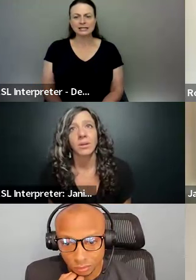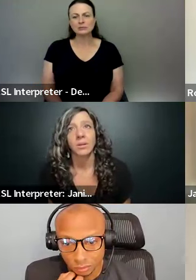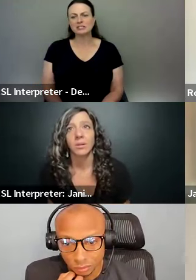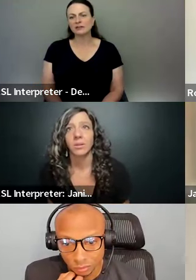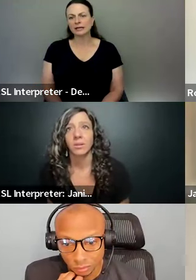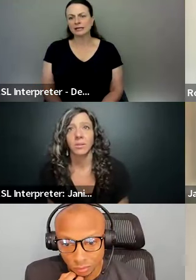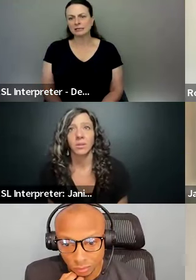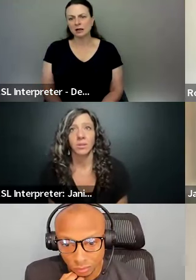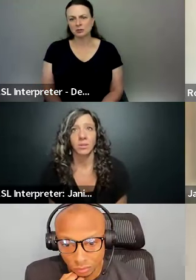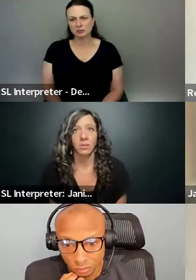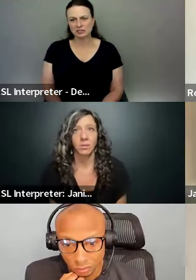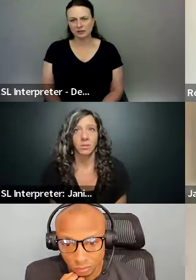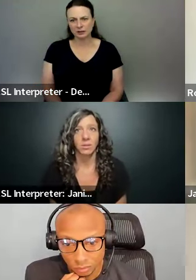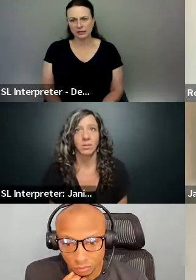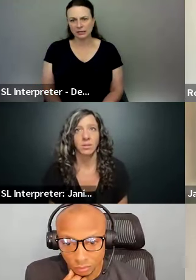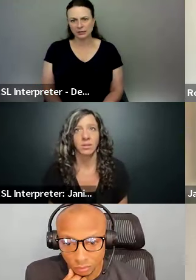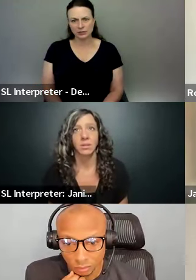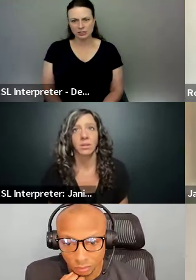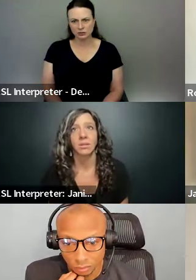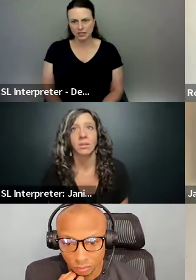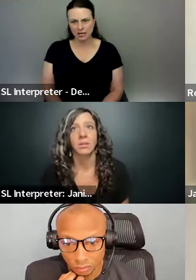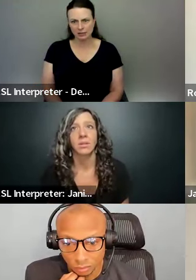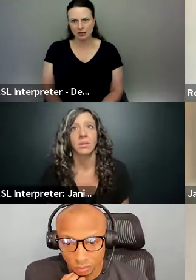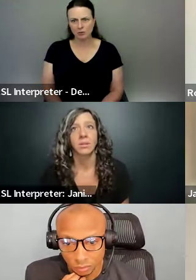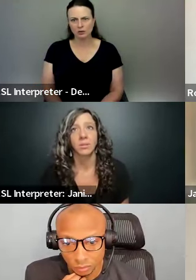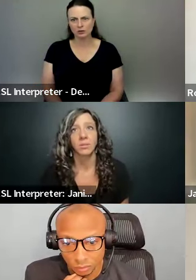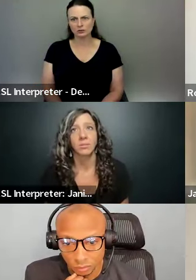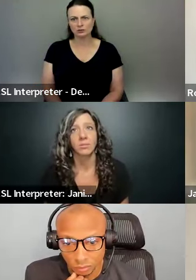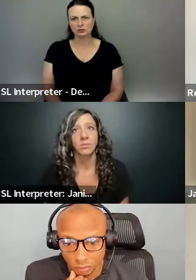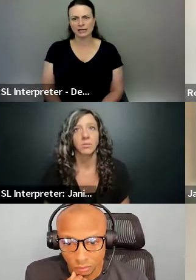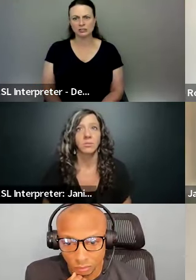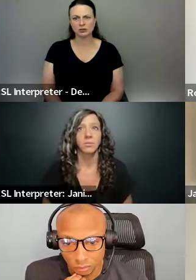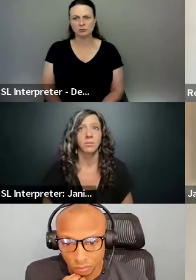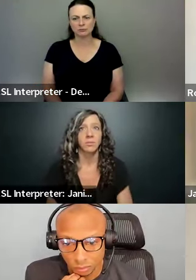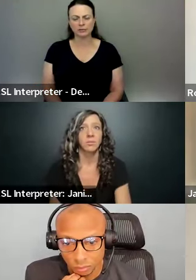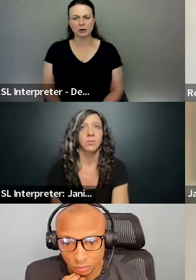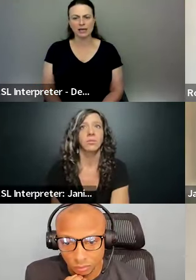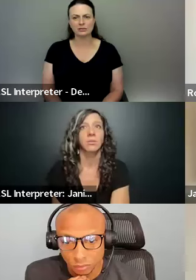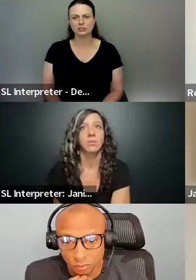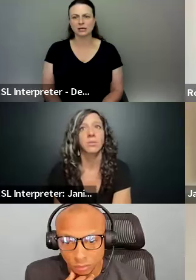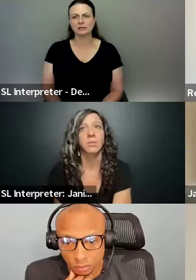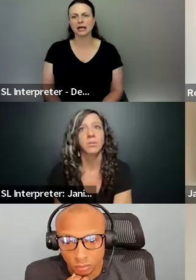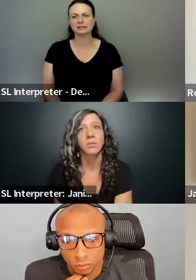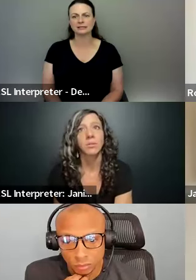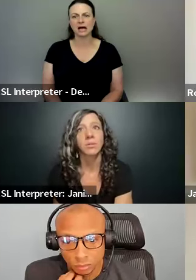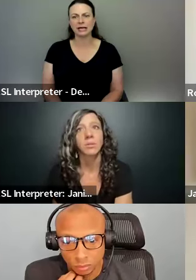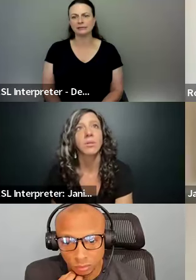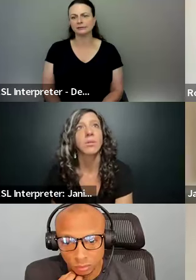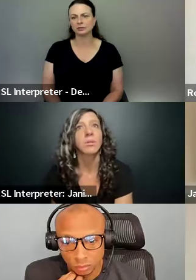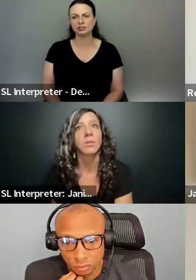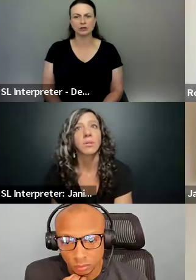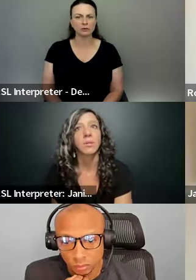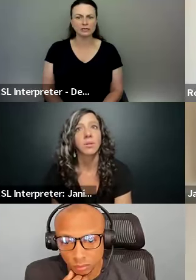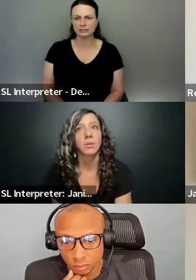Well, it's not specifically ASL or specifically international sign. We're trying to, you know, make just a